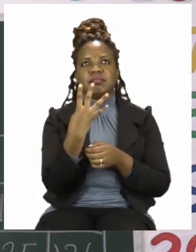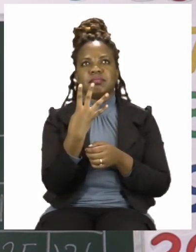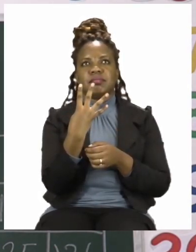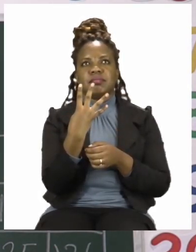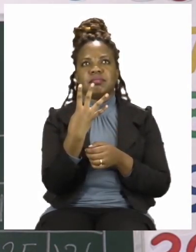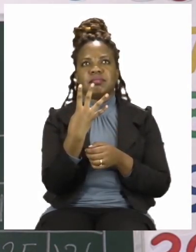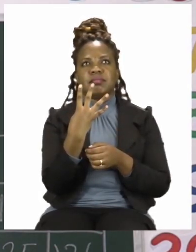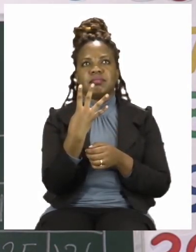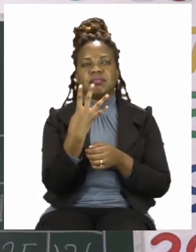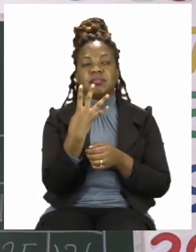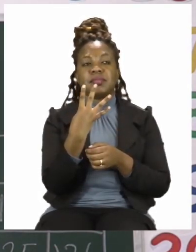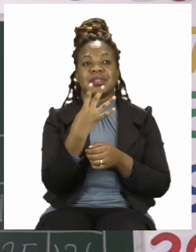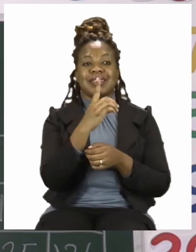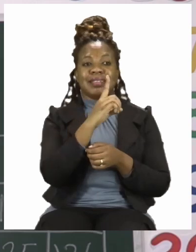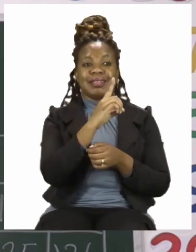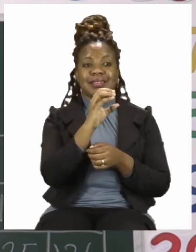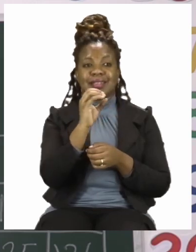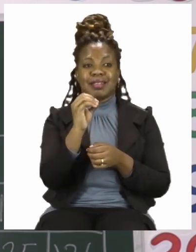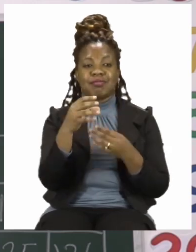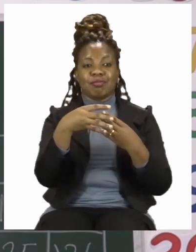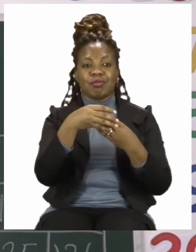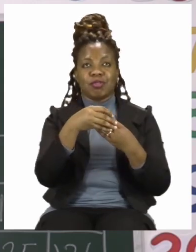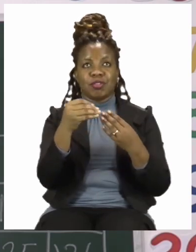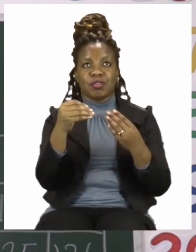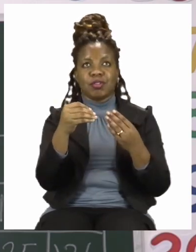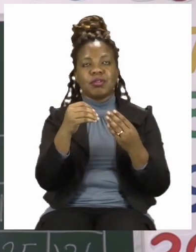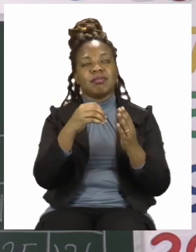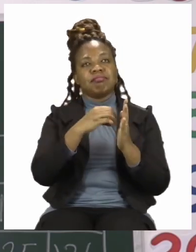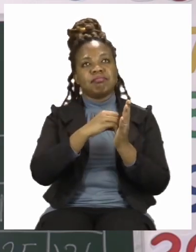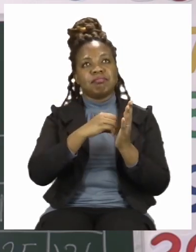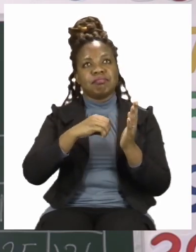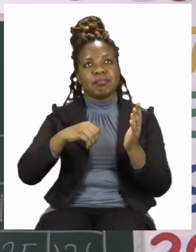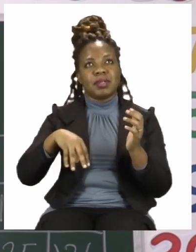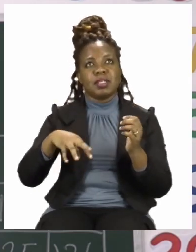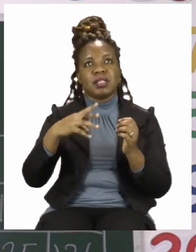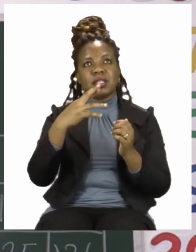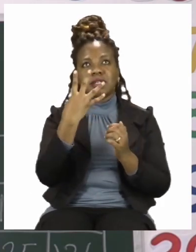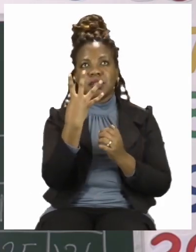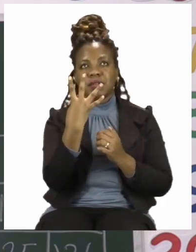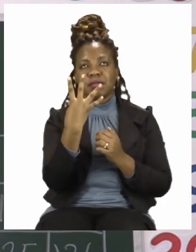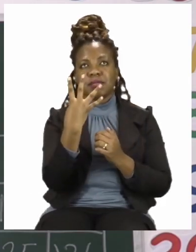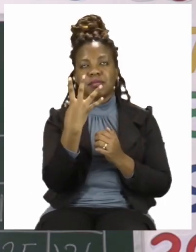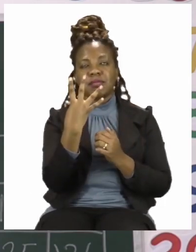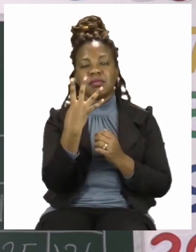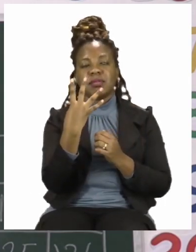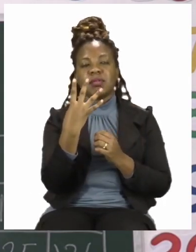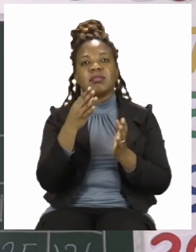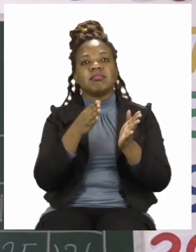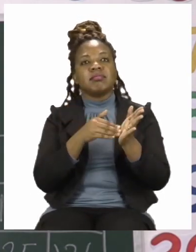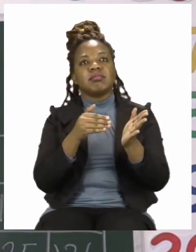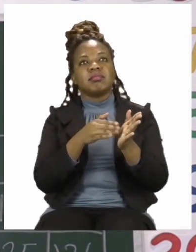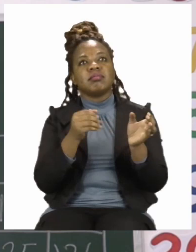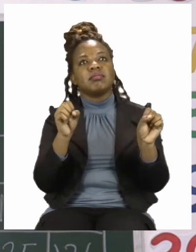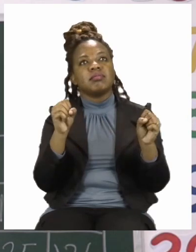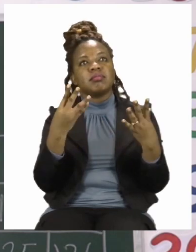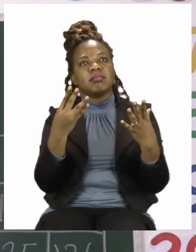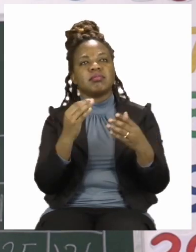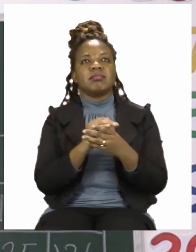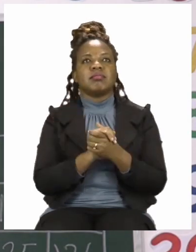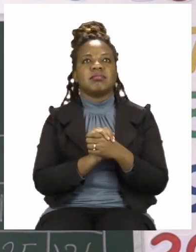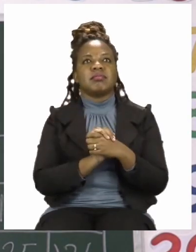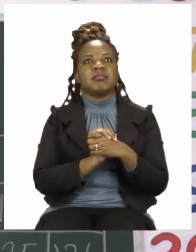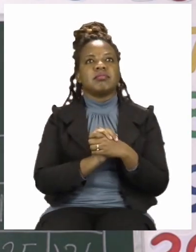$4 Namibian dollars. Now I want you to work that out by yourselves, okay? And please, please,